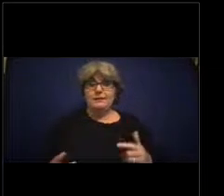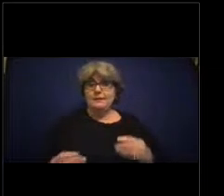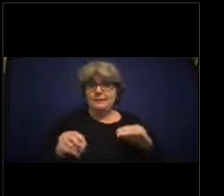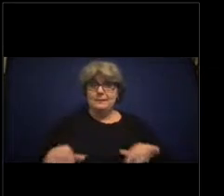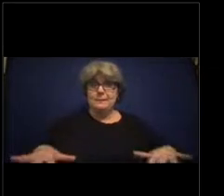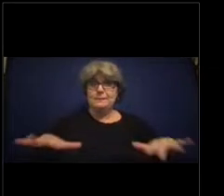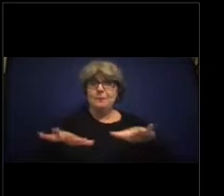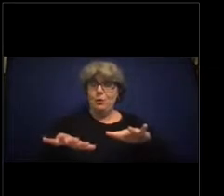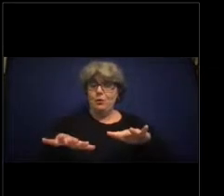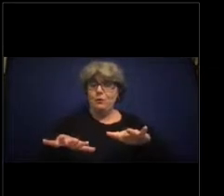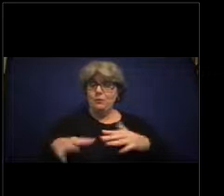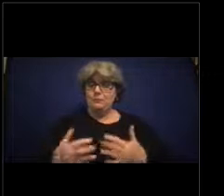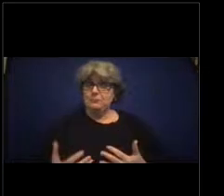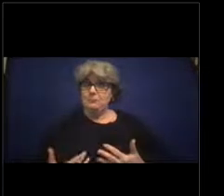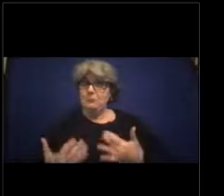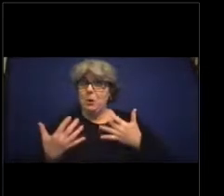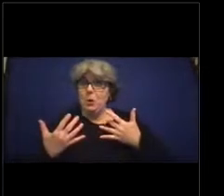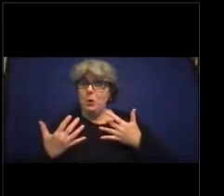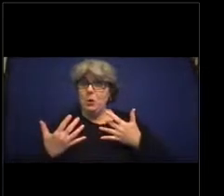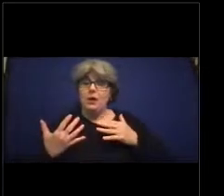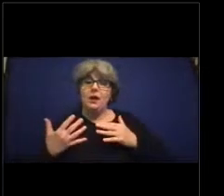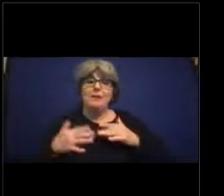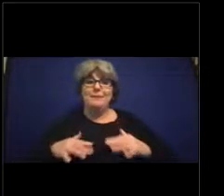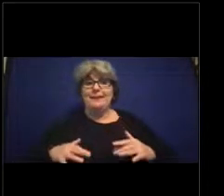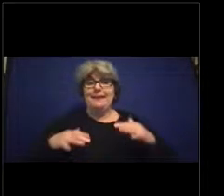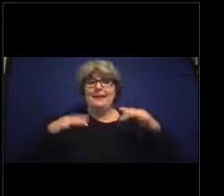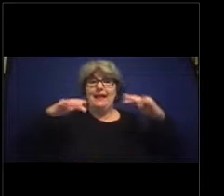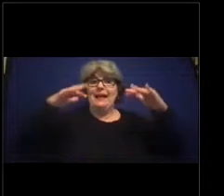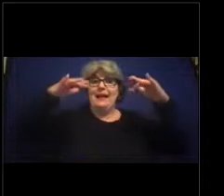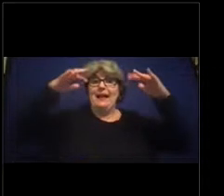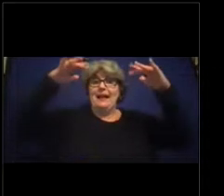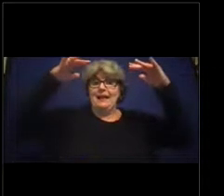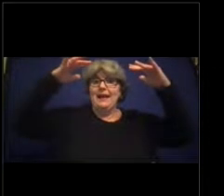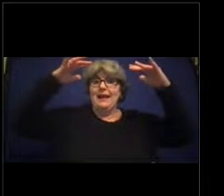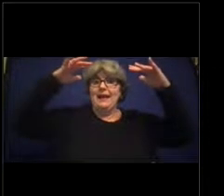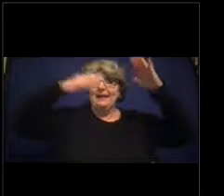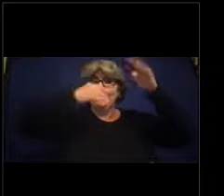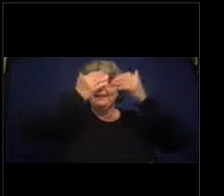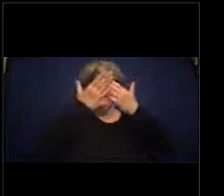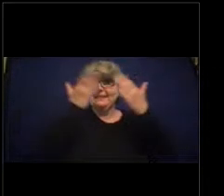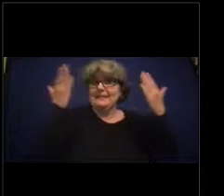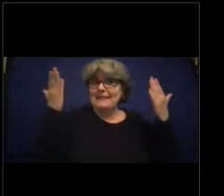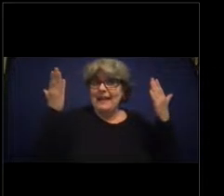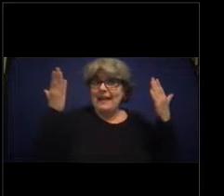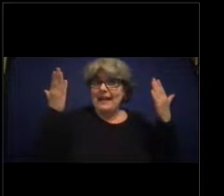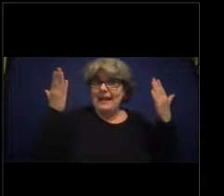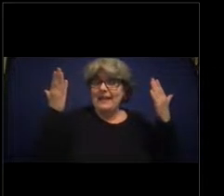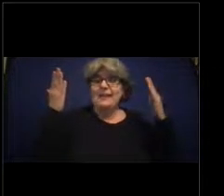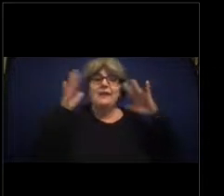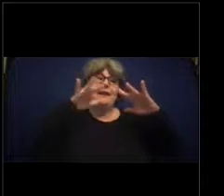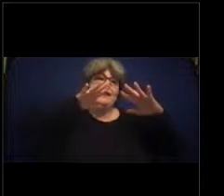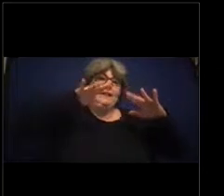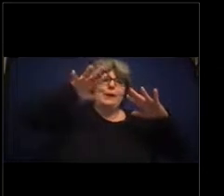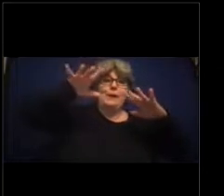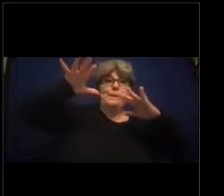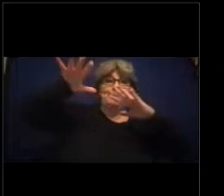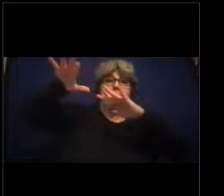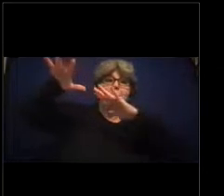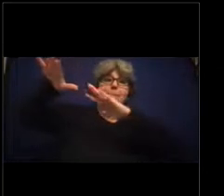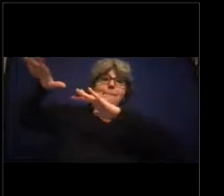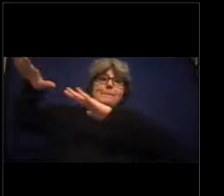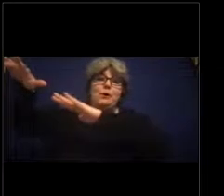ground, but you can also have smoke get higher and higher in the sky, and then that can move away from where